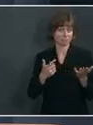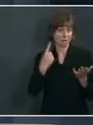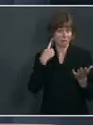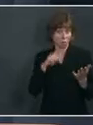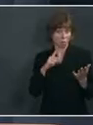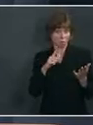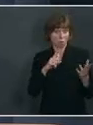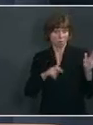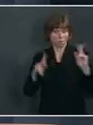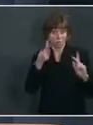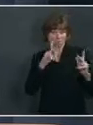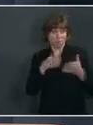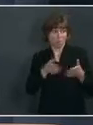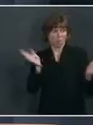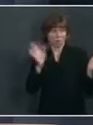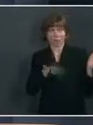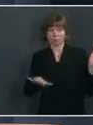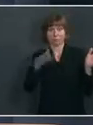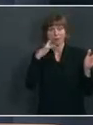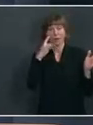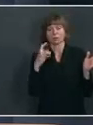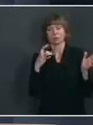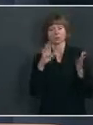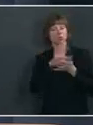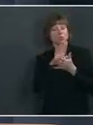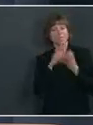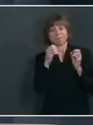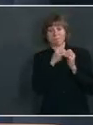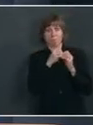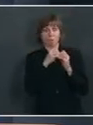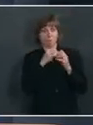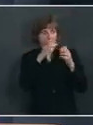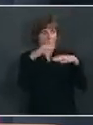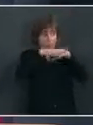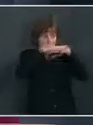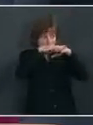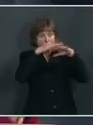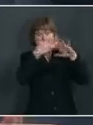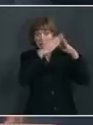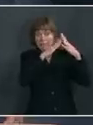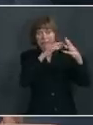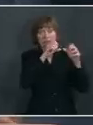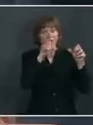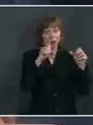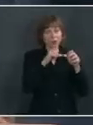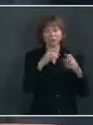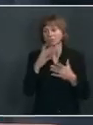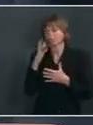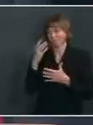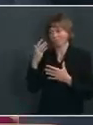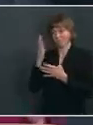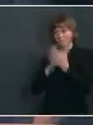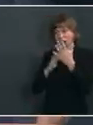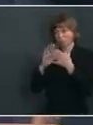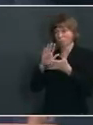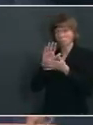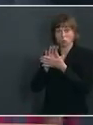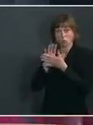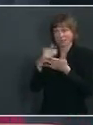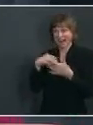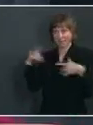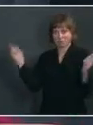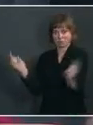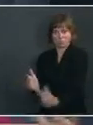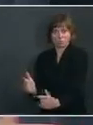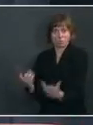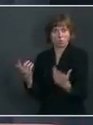because there are schools that are in much more highly populated areas. There are schools that have far more kids in classrooms, far more kids